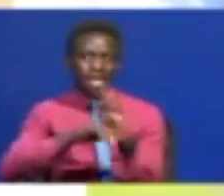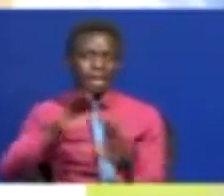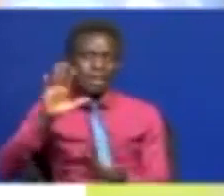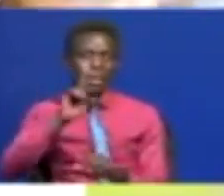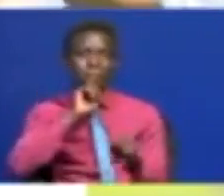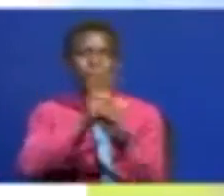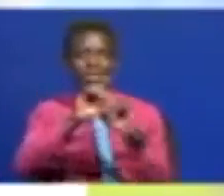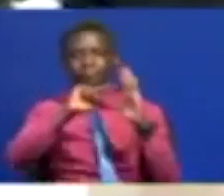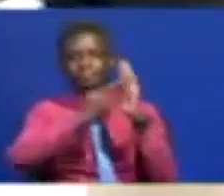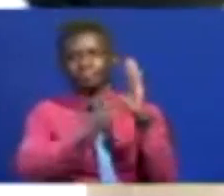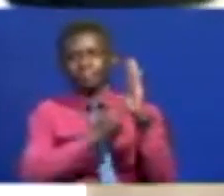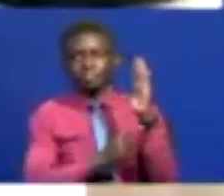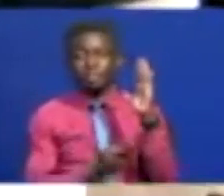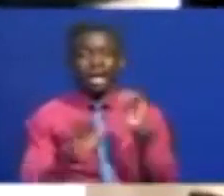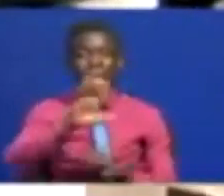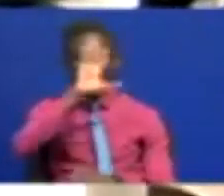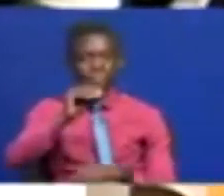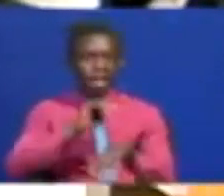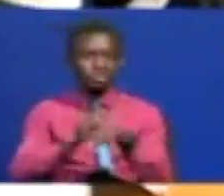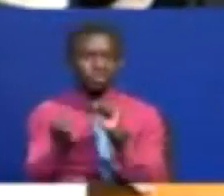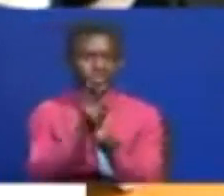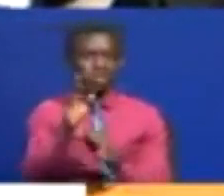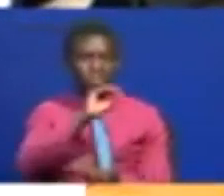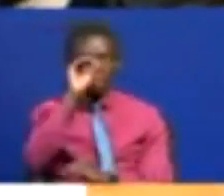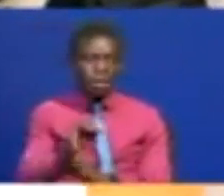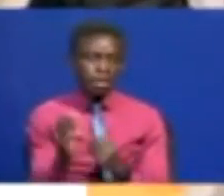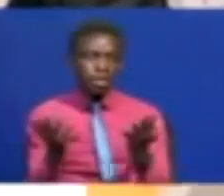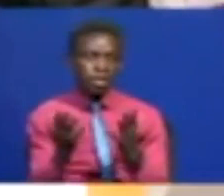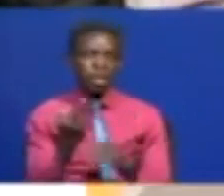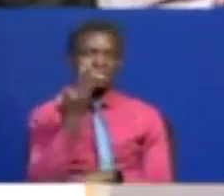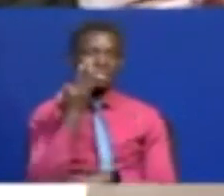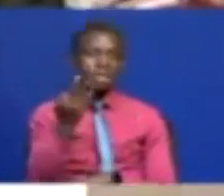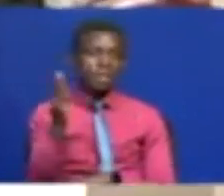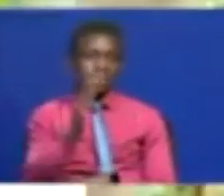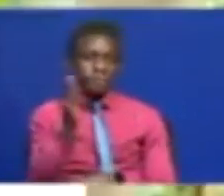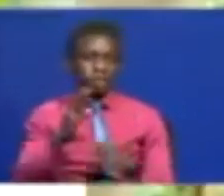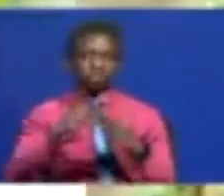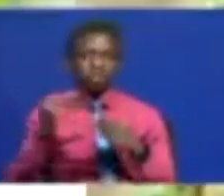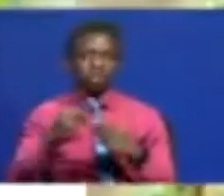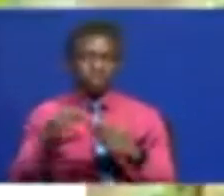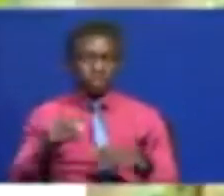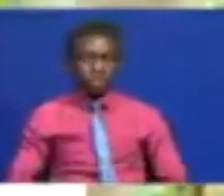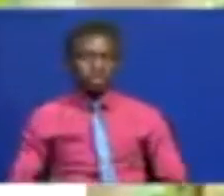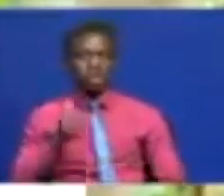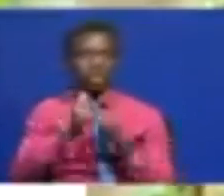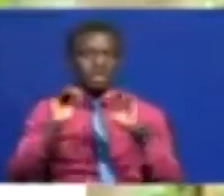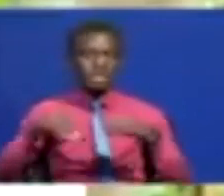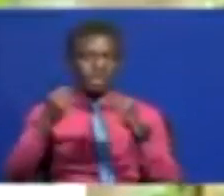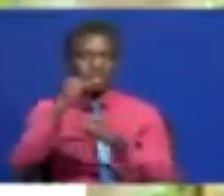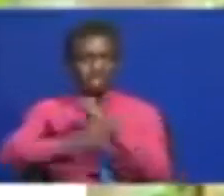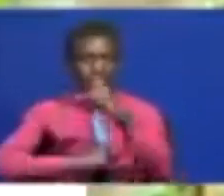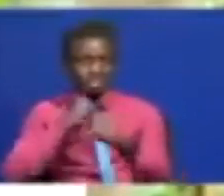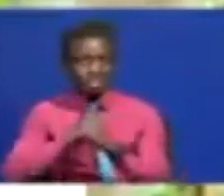gets about 12% of the $300 billion in financing needed annually. All eyes shift attention to the